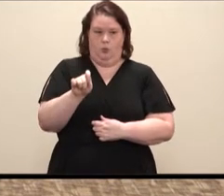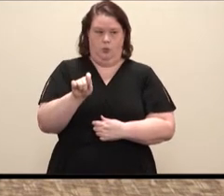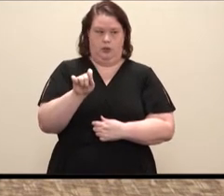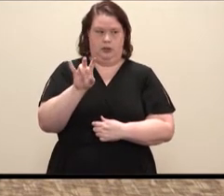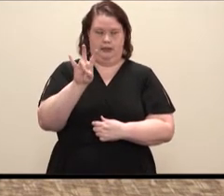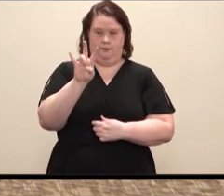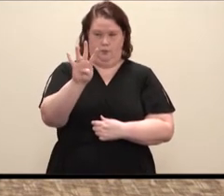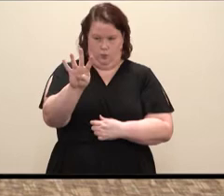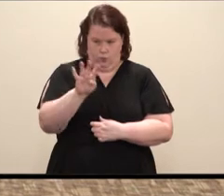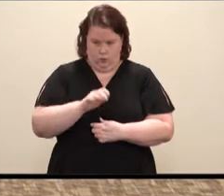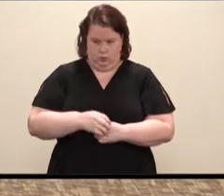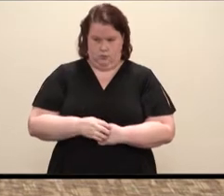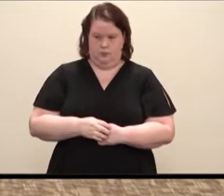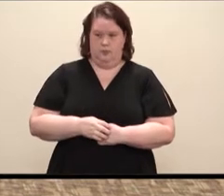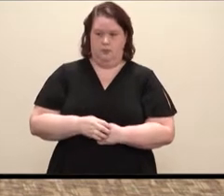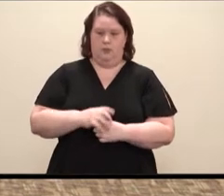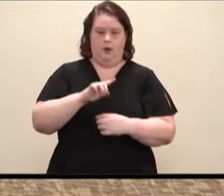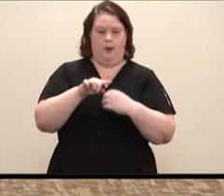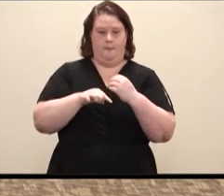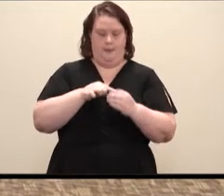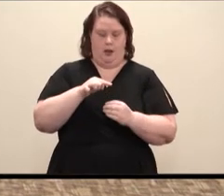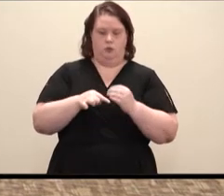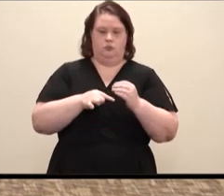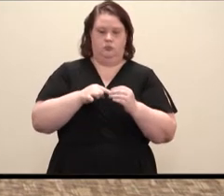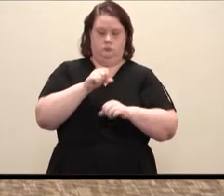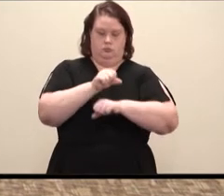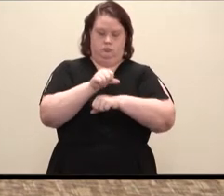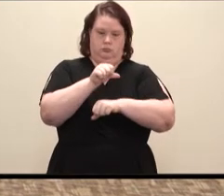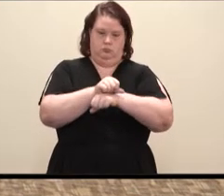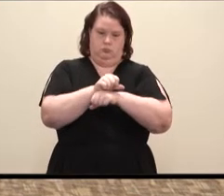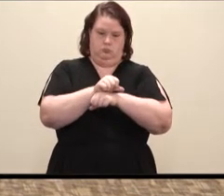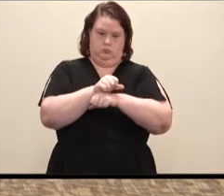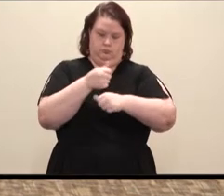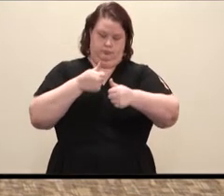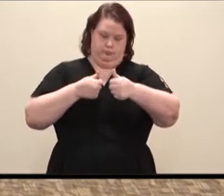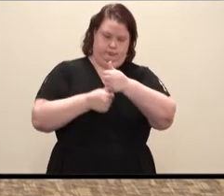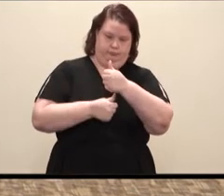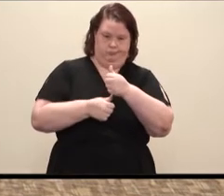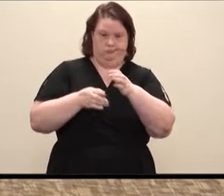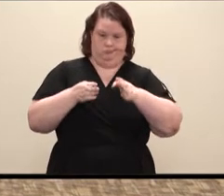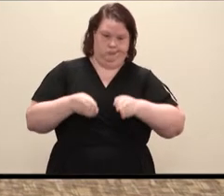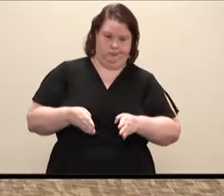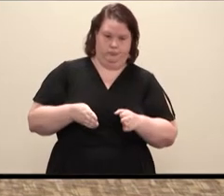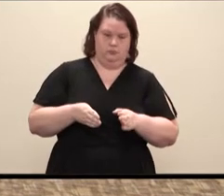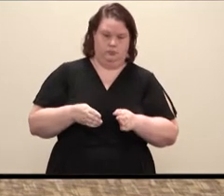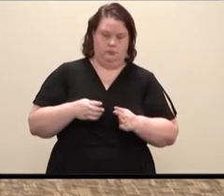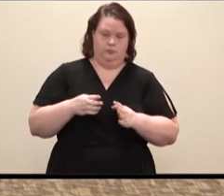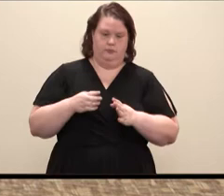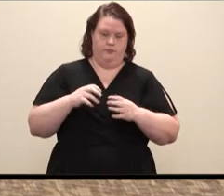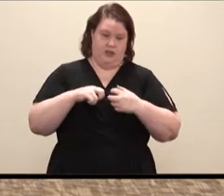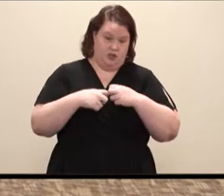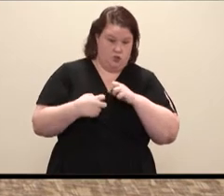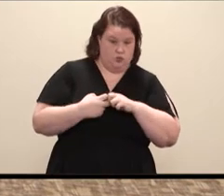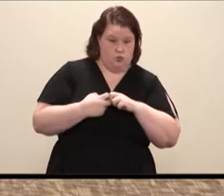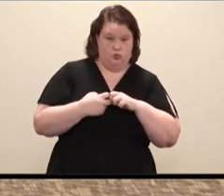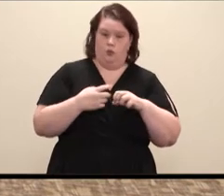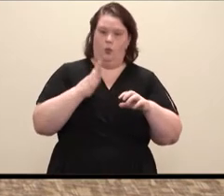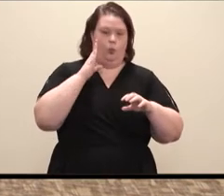551.074. Regarding personnel matters, and no action will be taken, and we will return.